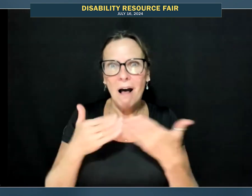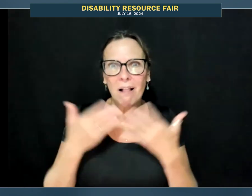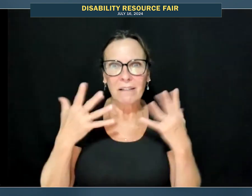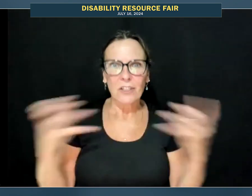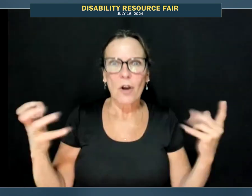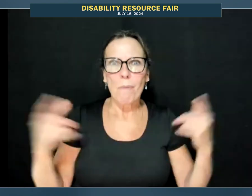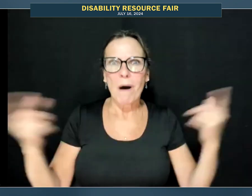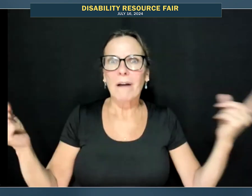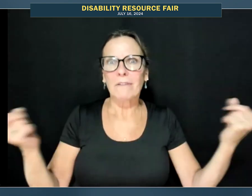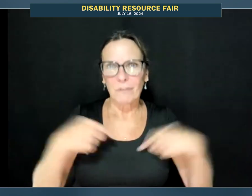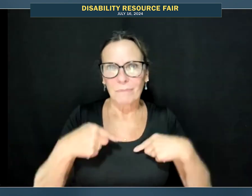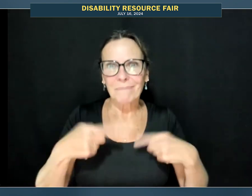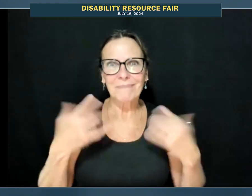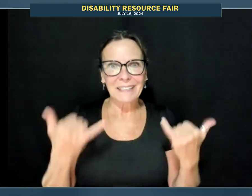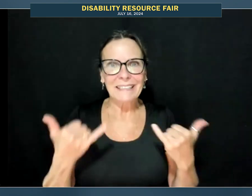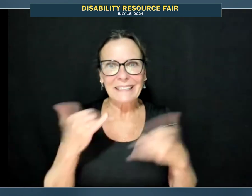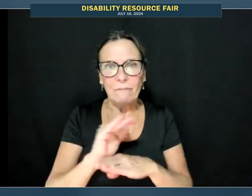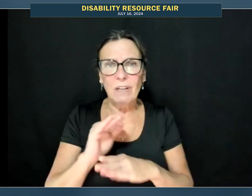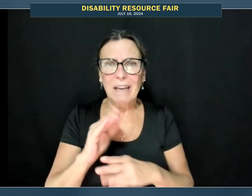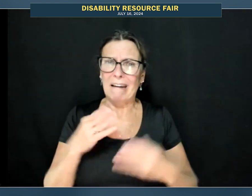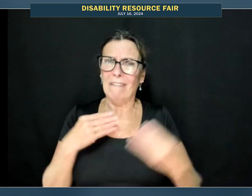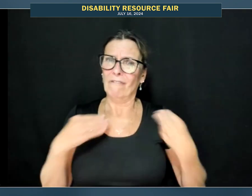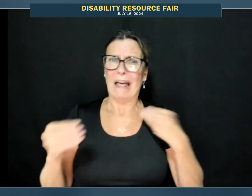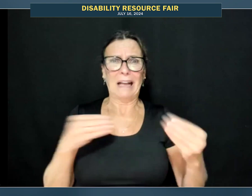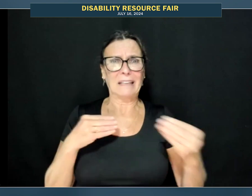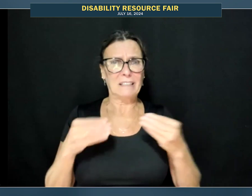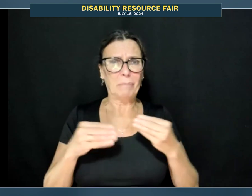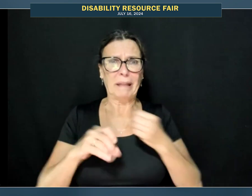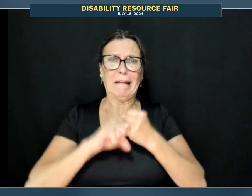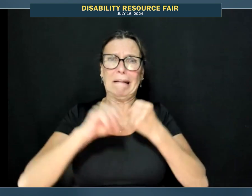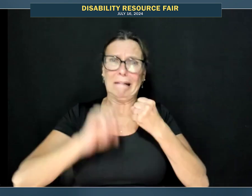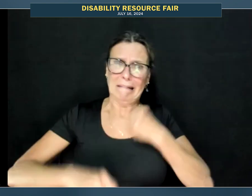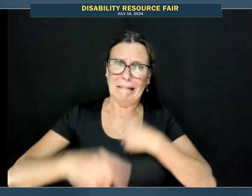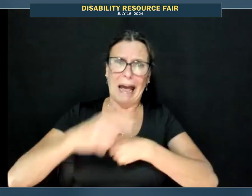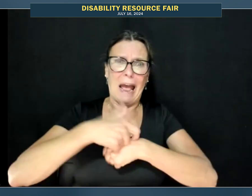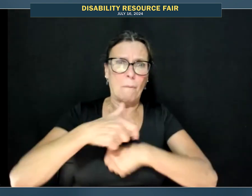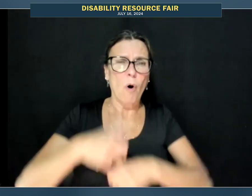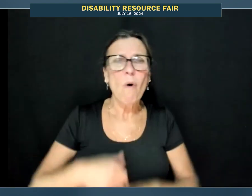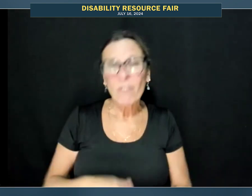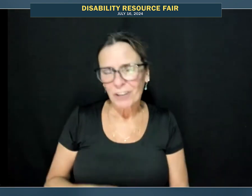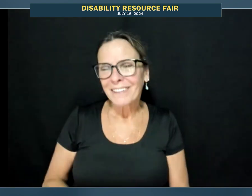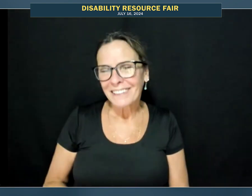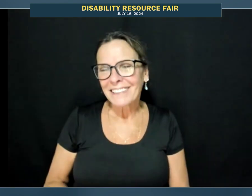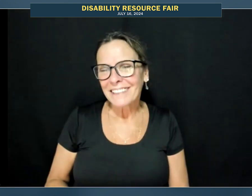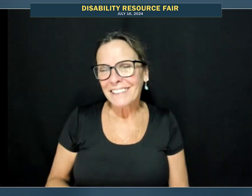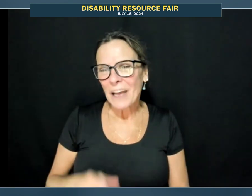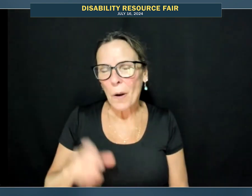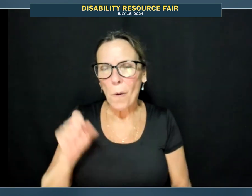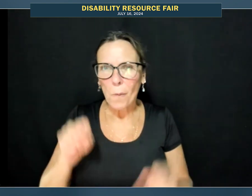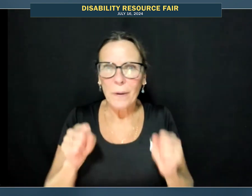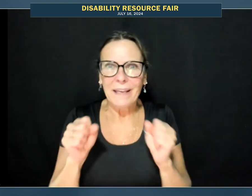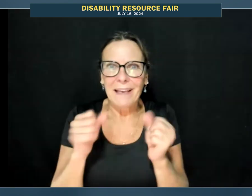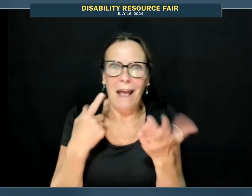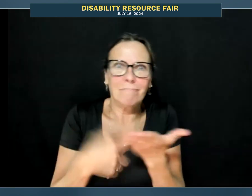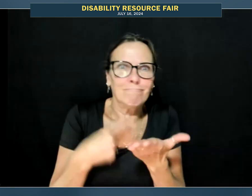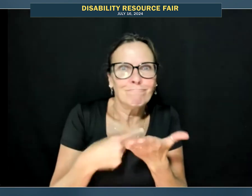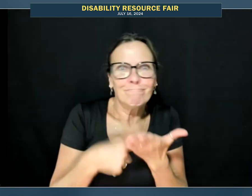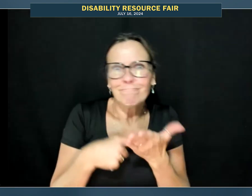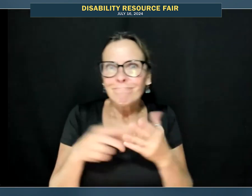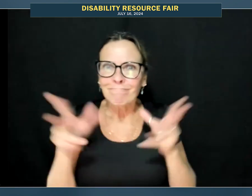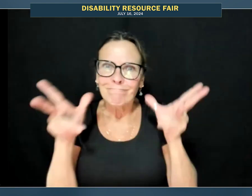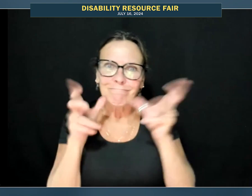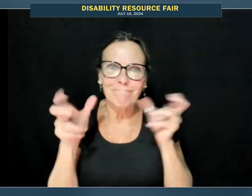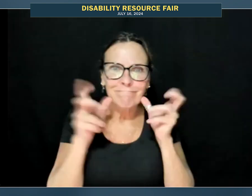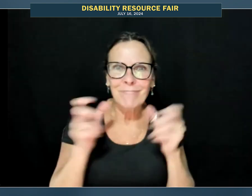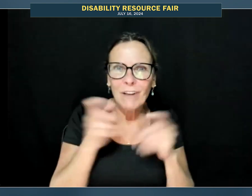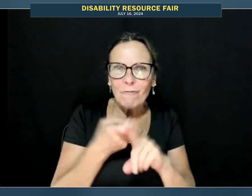here this evening, and thanks for your flexibility with going over a little bit in our time so that we could hear from everybody and have